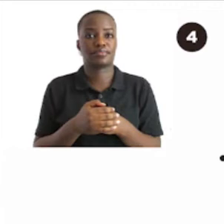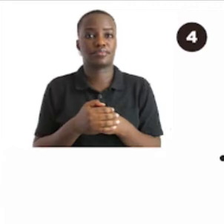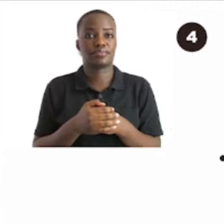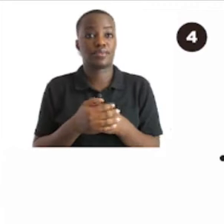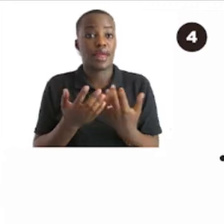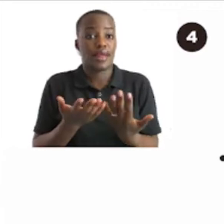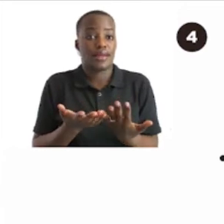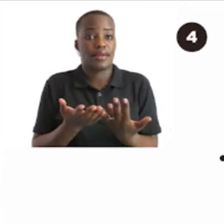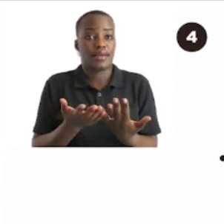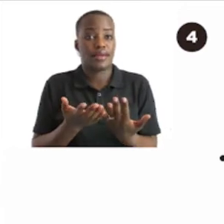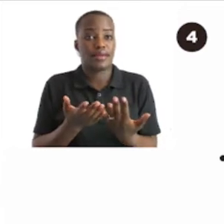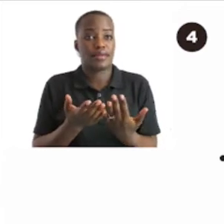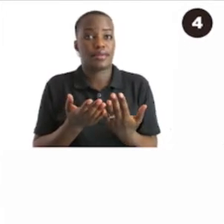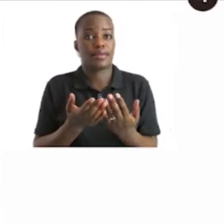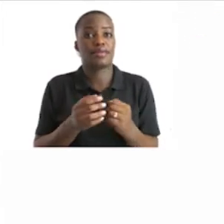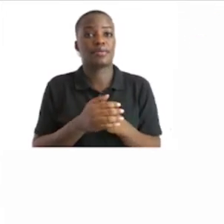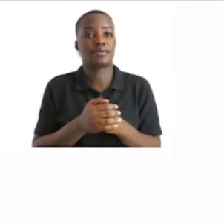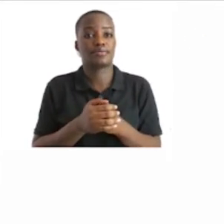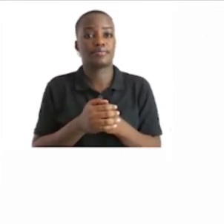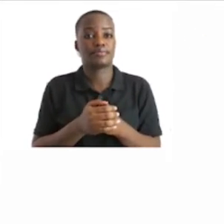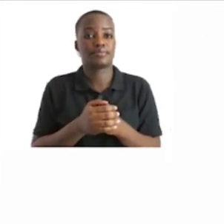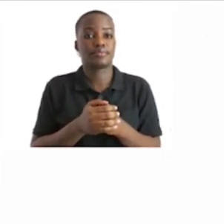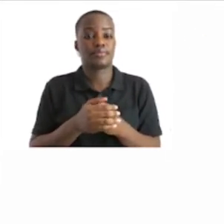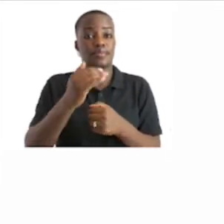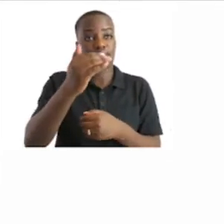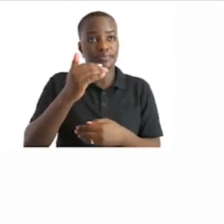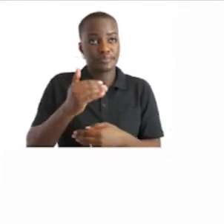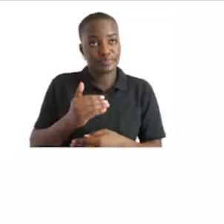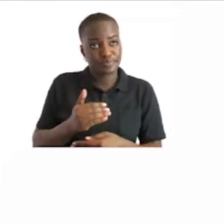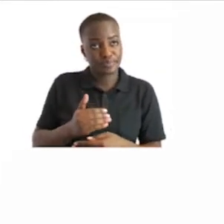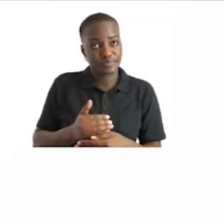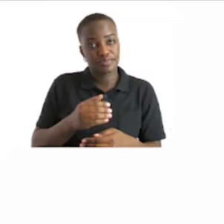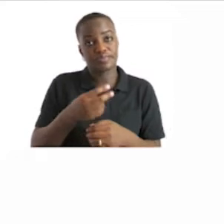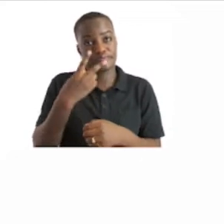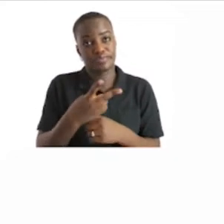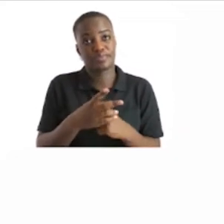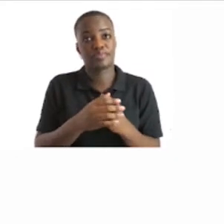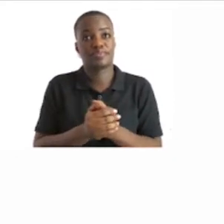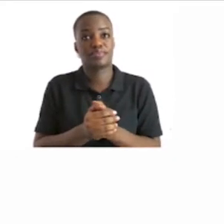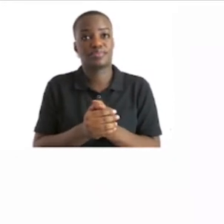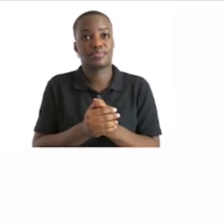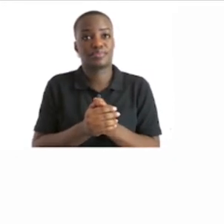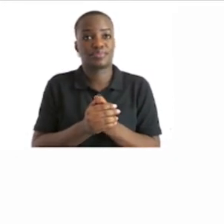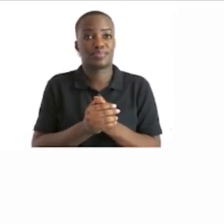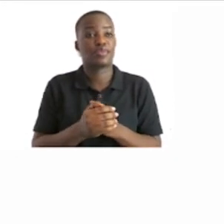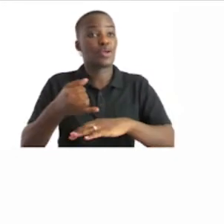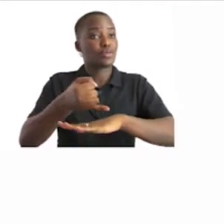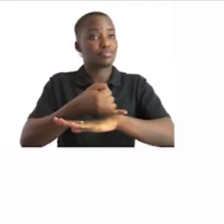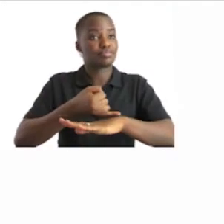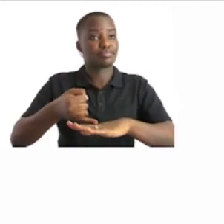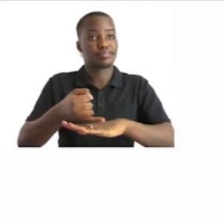Let's take a look at the second part of this exercise. Down below, we are now dealing with place